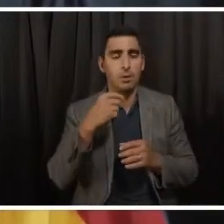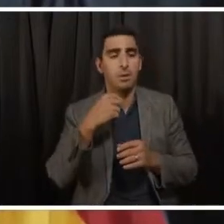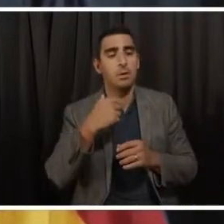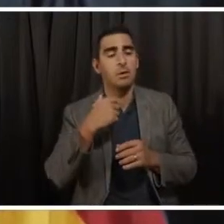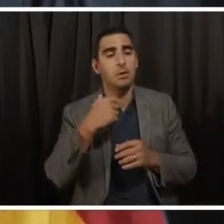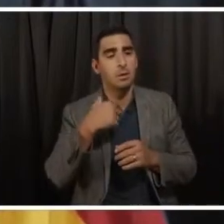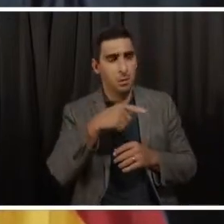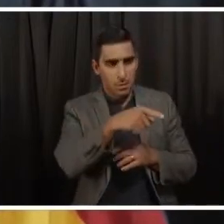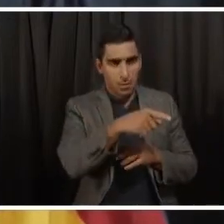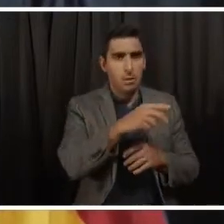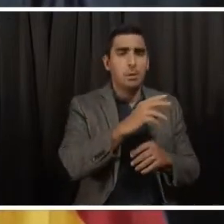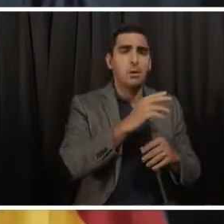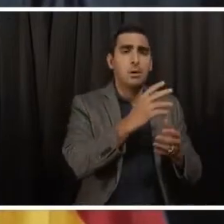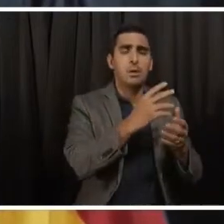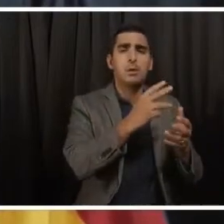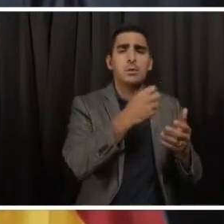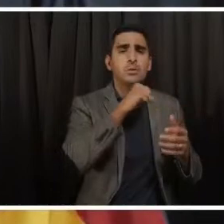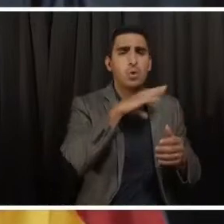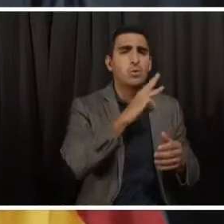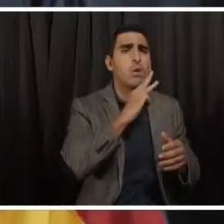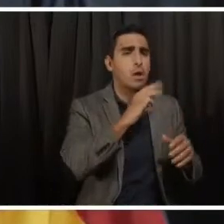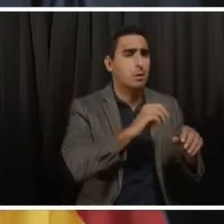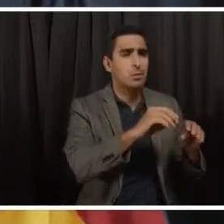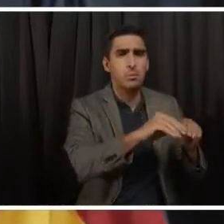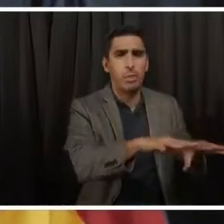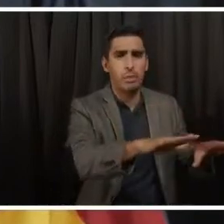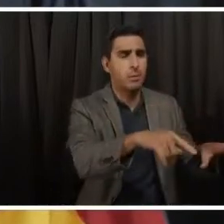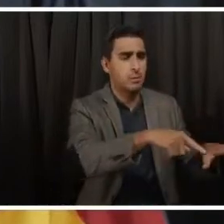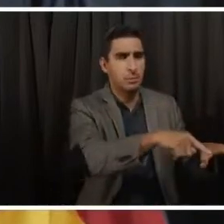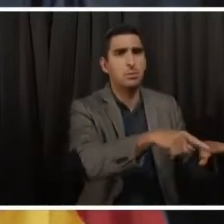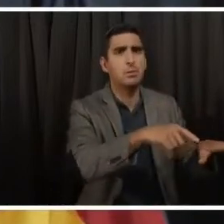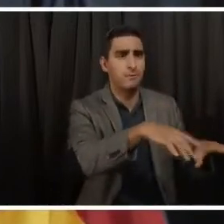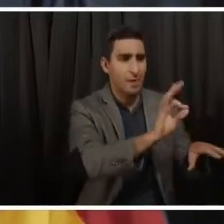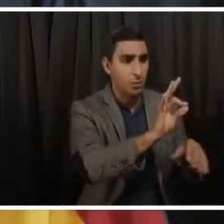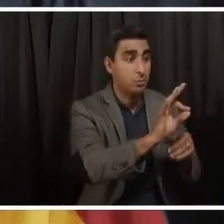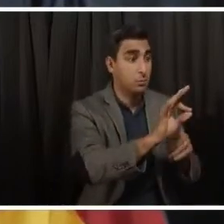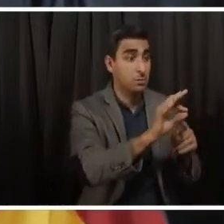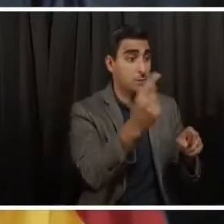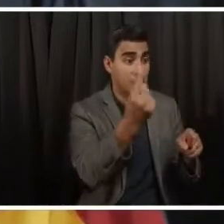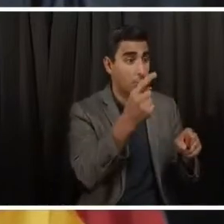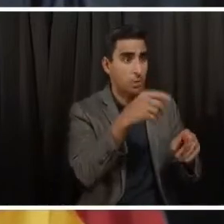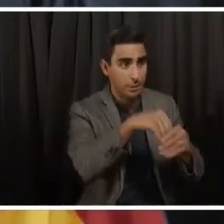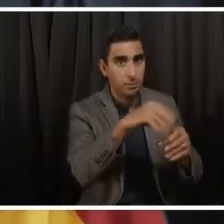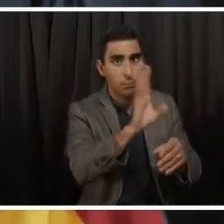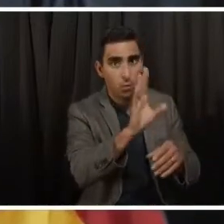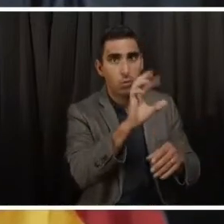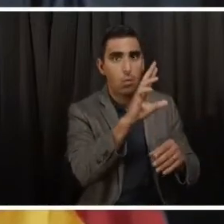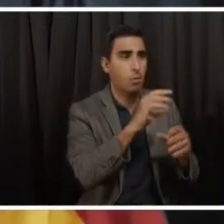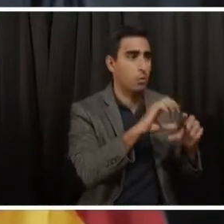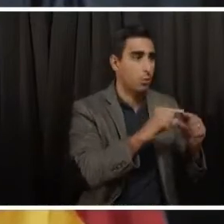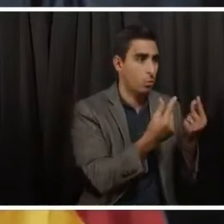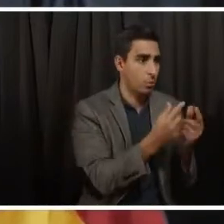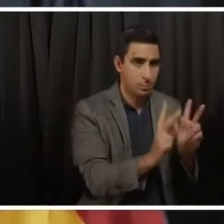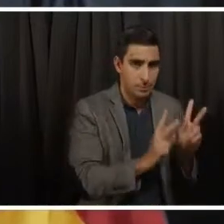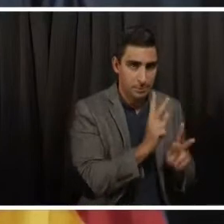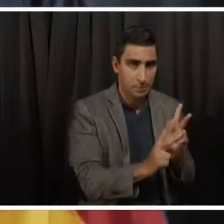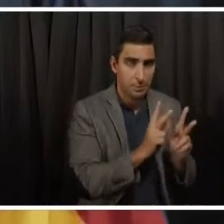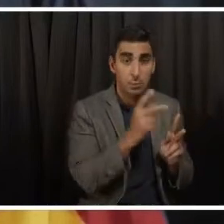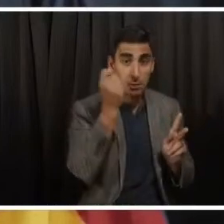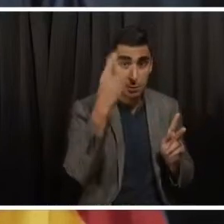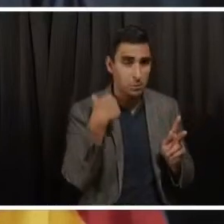Boulder indicates that it could be the person that's already known in Boulder, or it could be additional people, a small number. Because we are sequencing